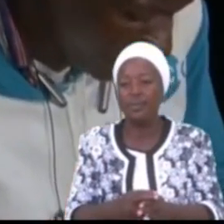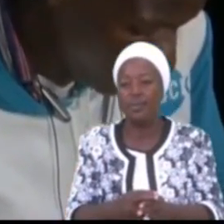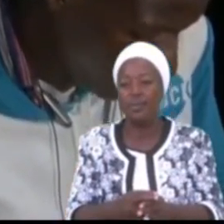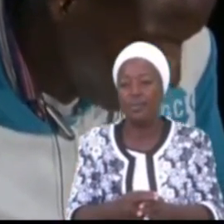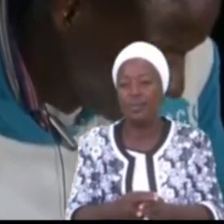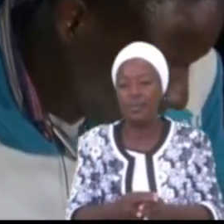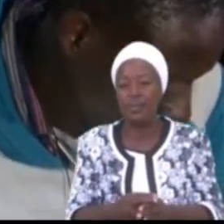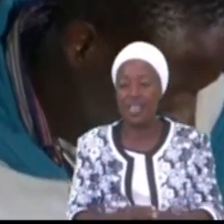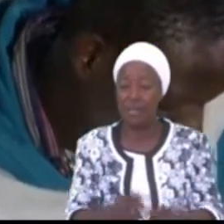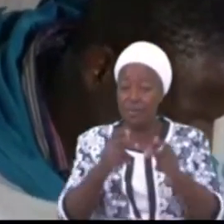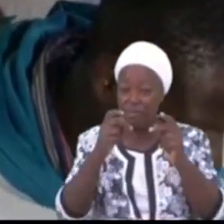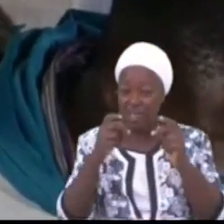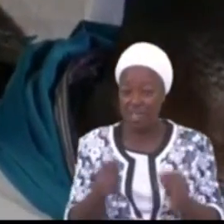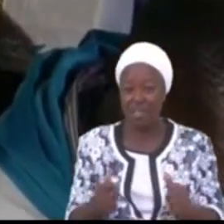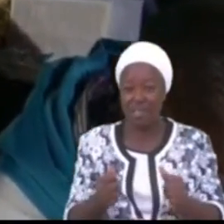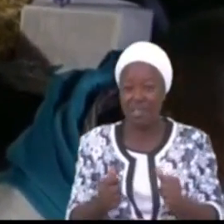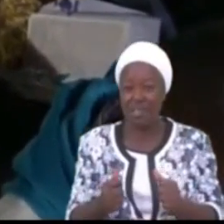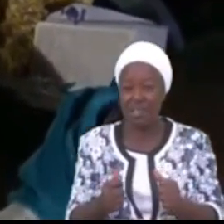Immediate,